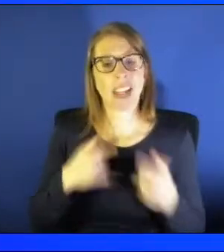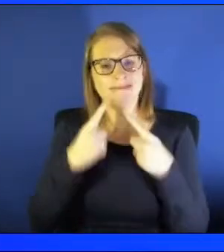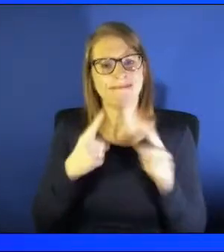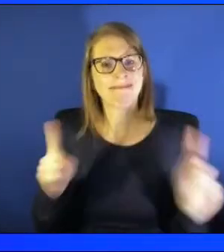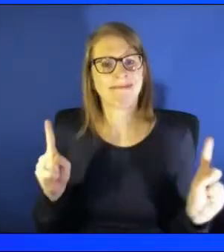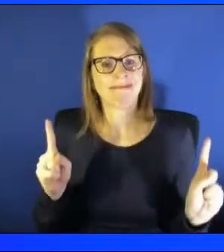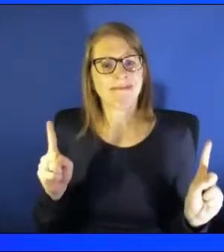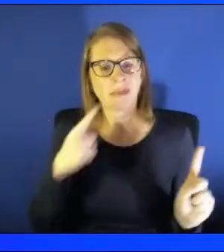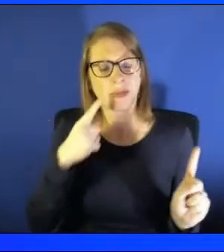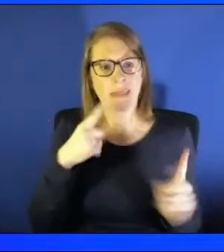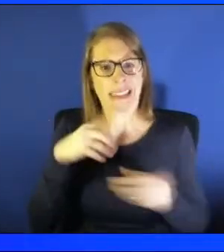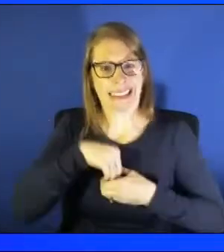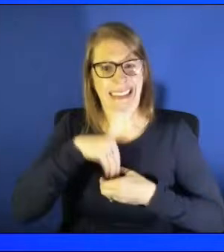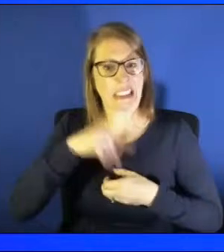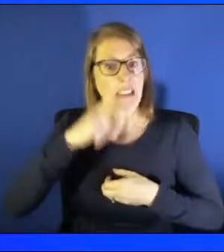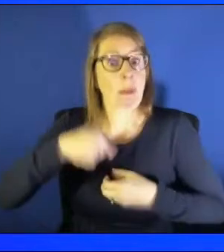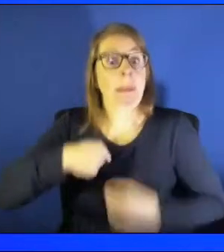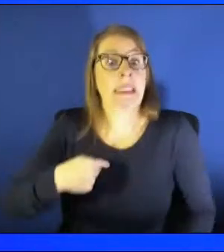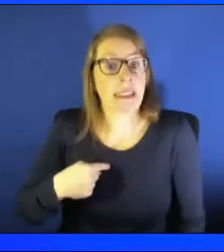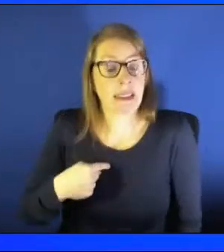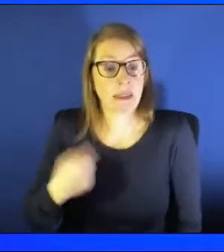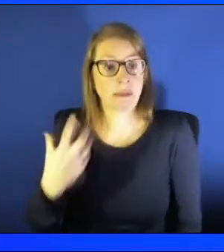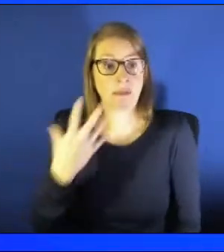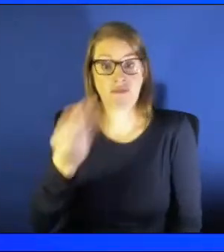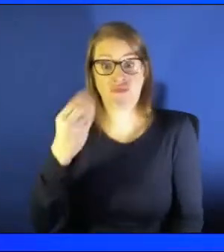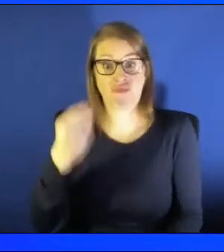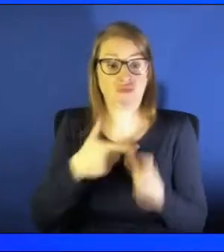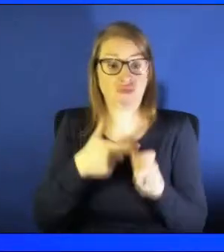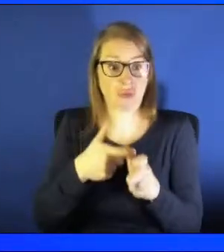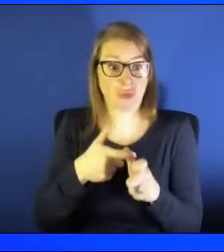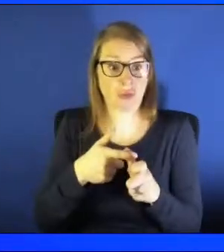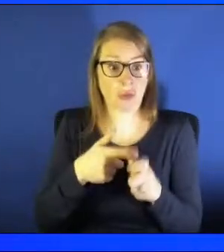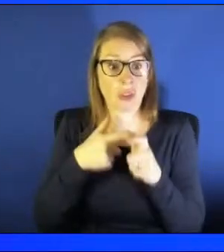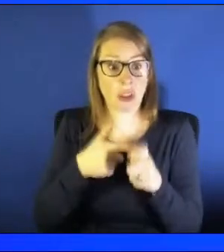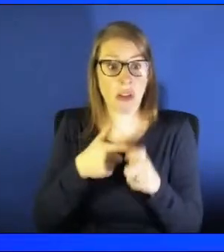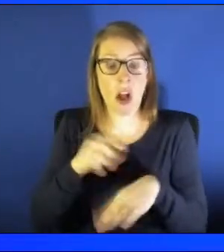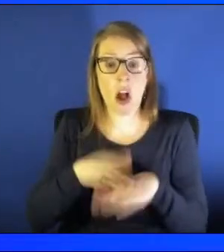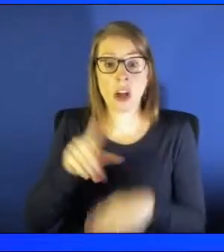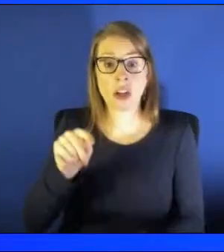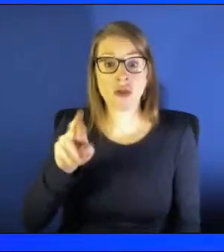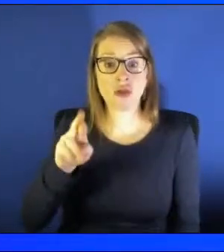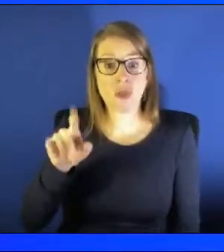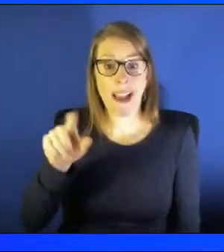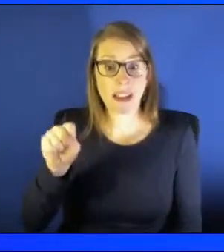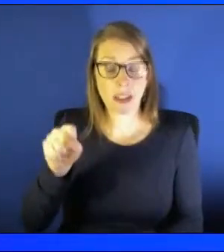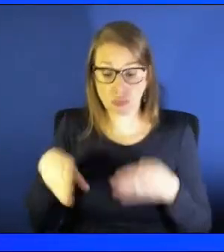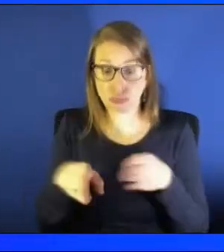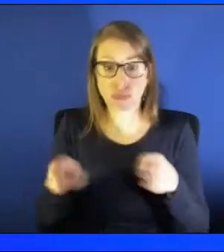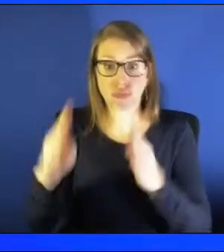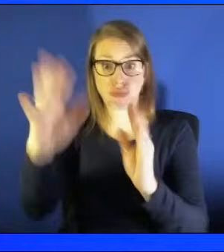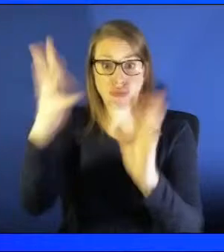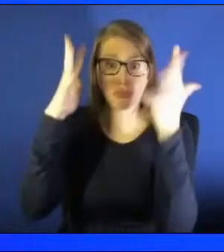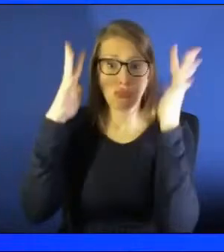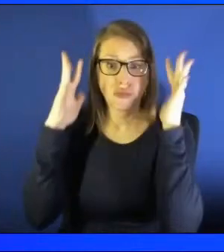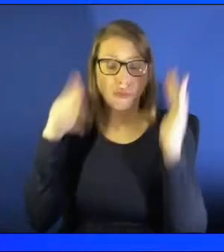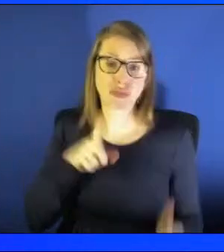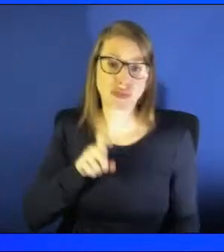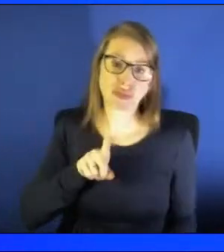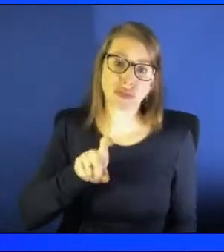me to get out there. I do most of my running on trails out in the woods, and just being in